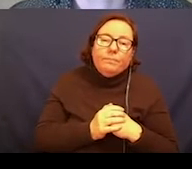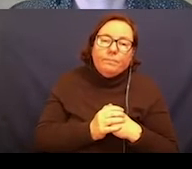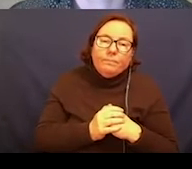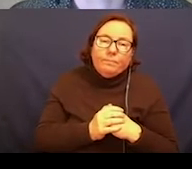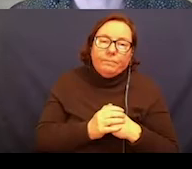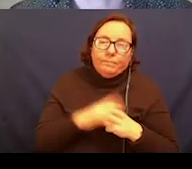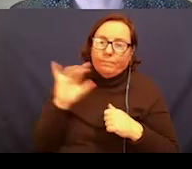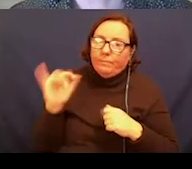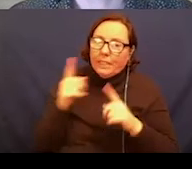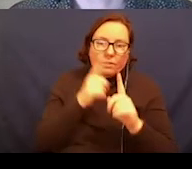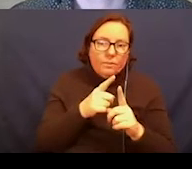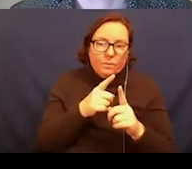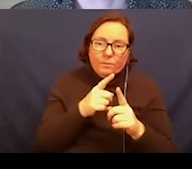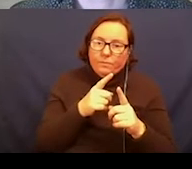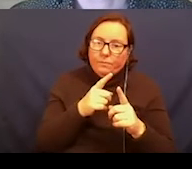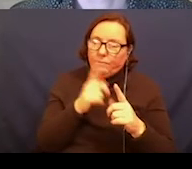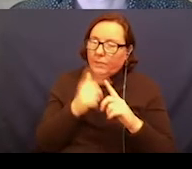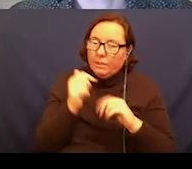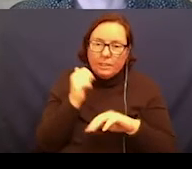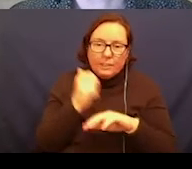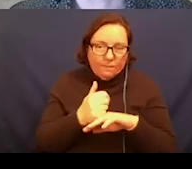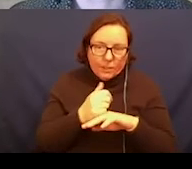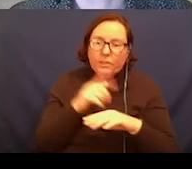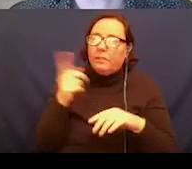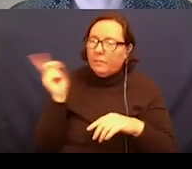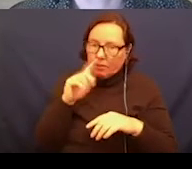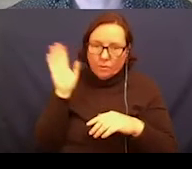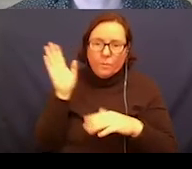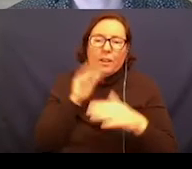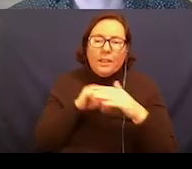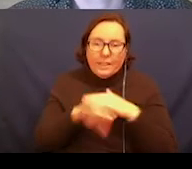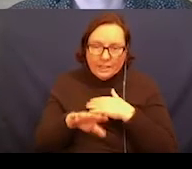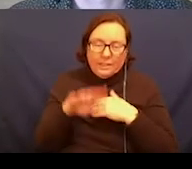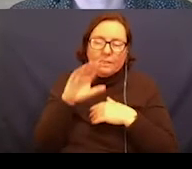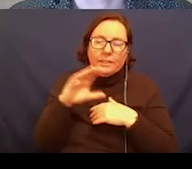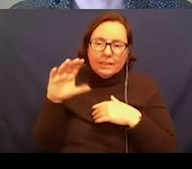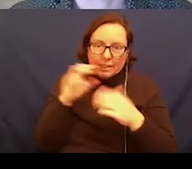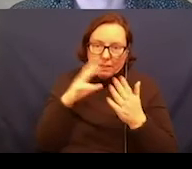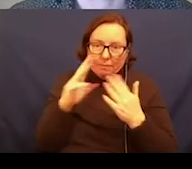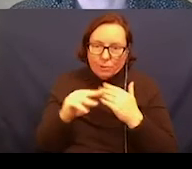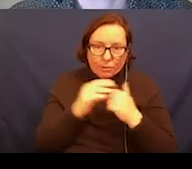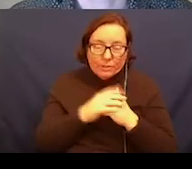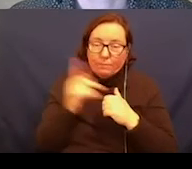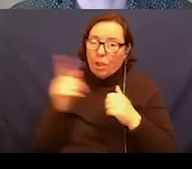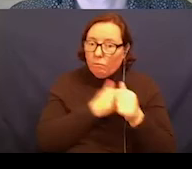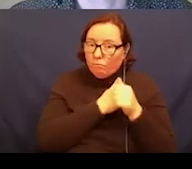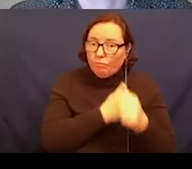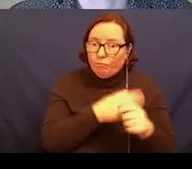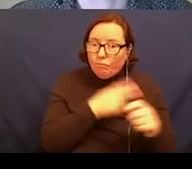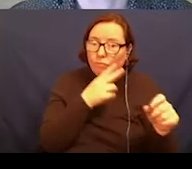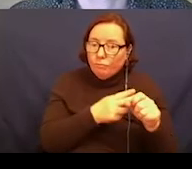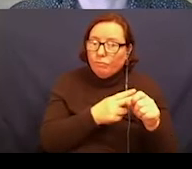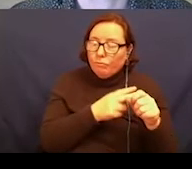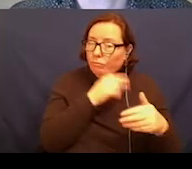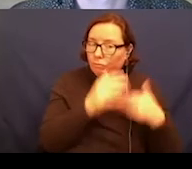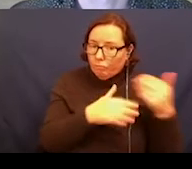That is the fundamental change. You now have the option of going with the city for your